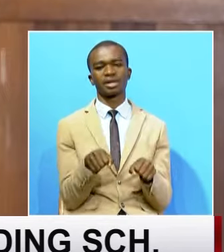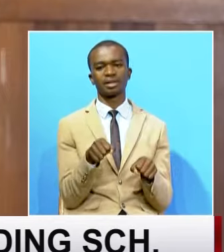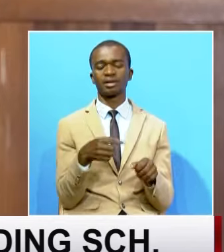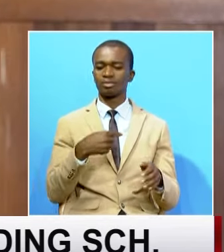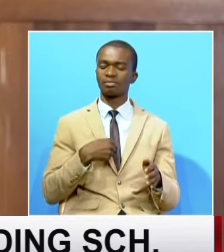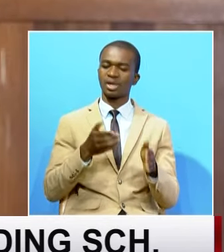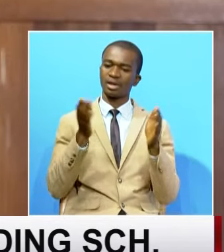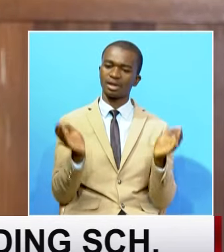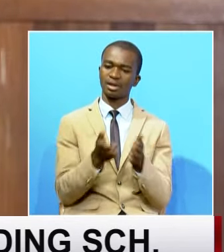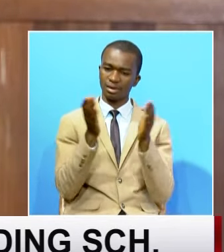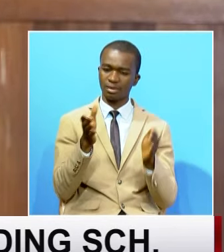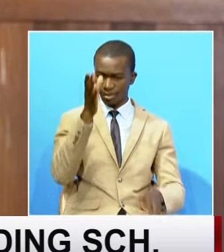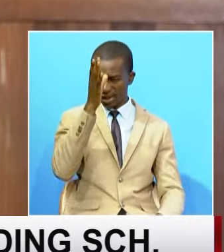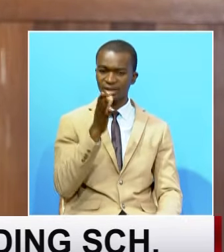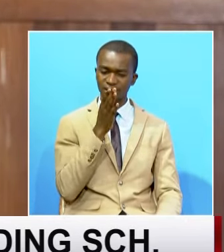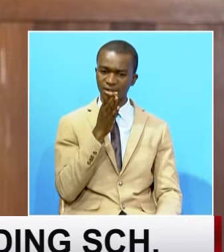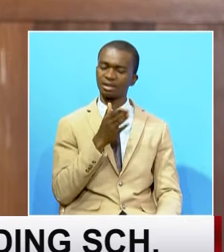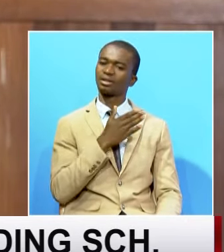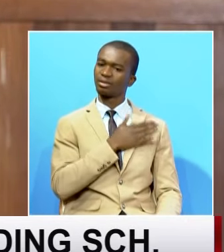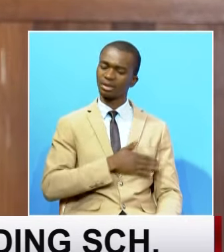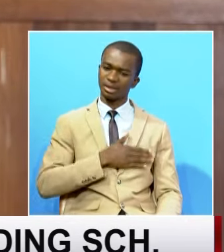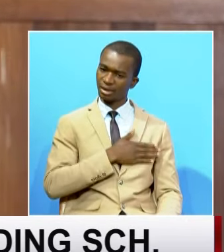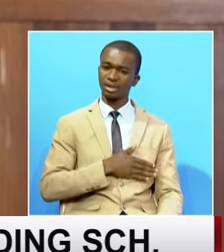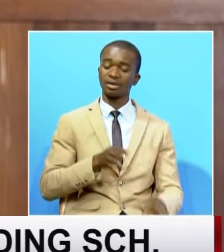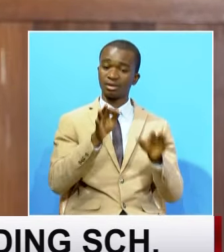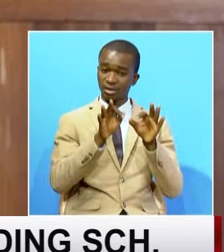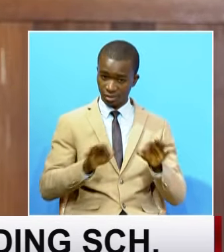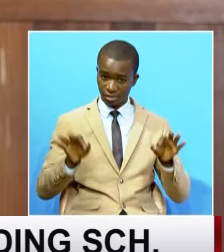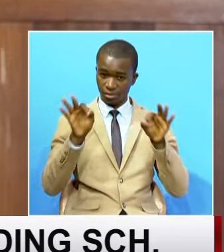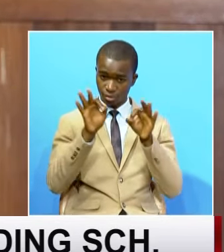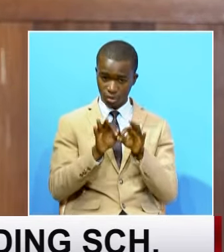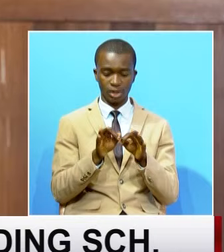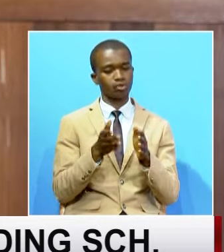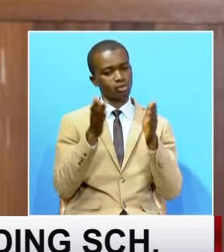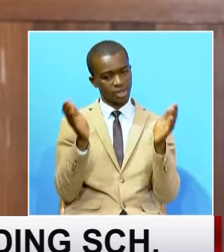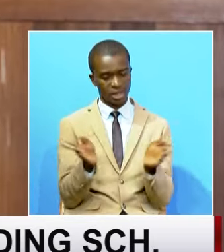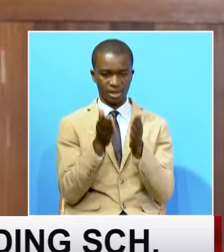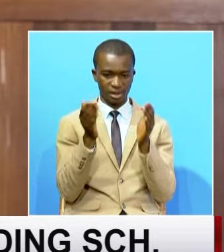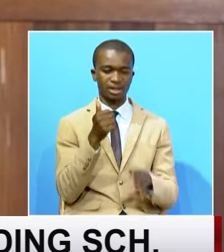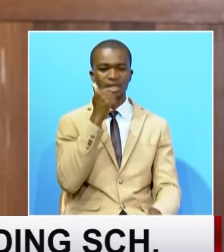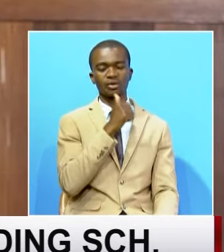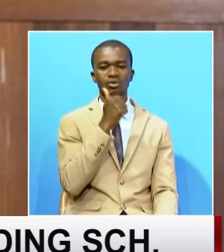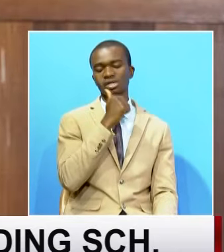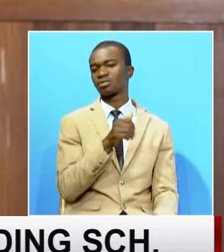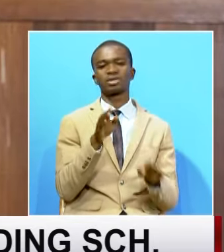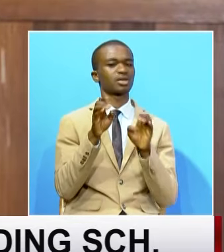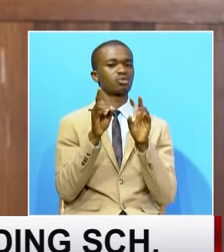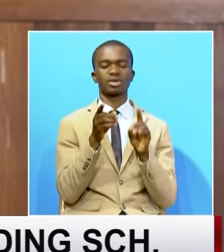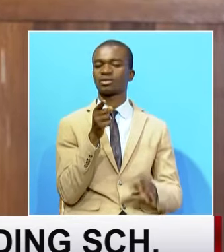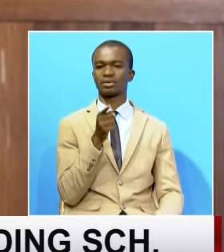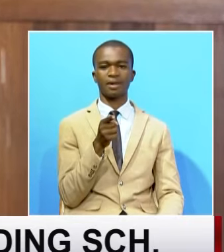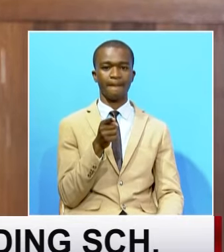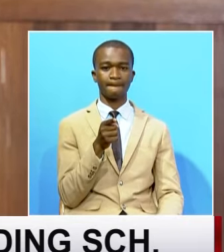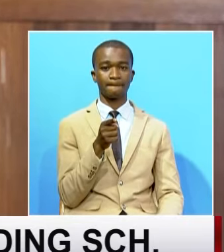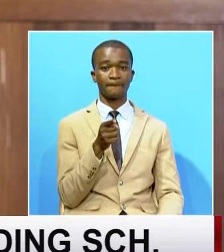boy child that it is important to be a society that is educated, because